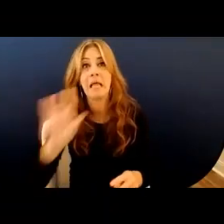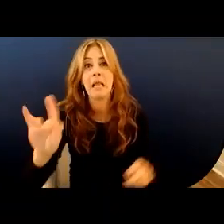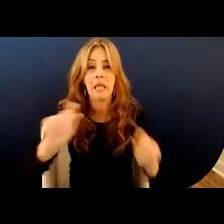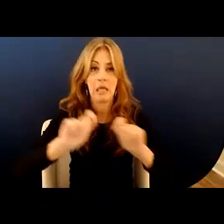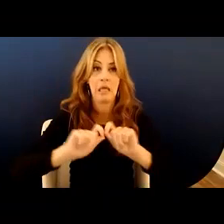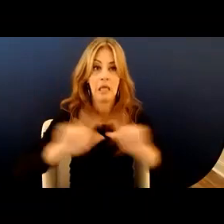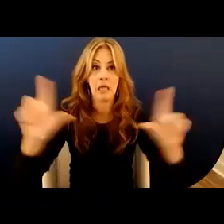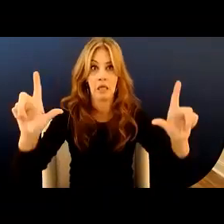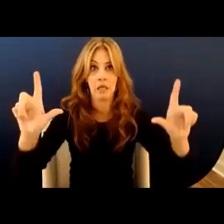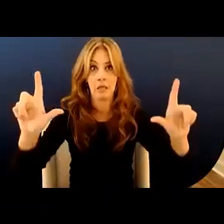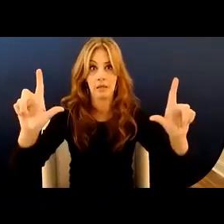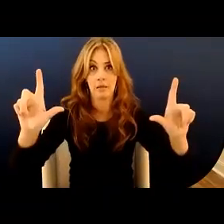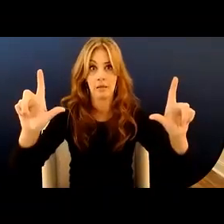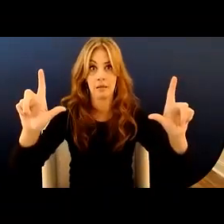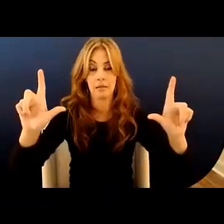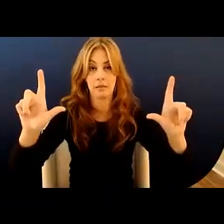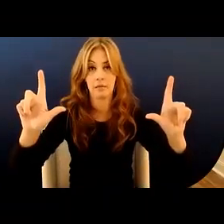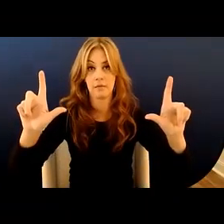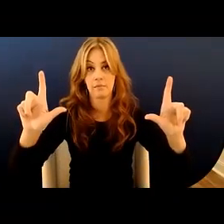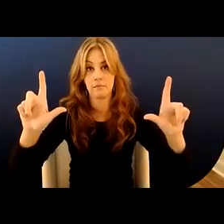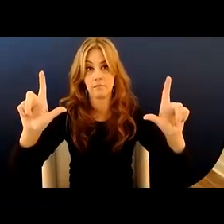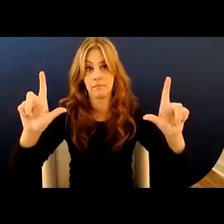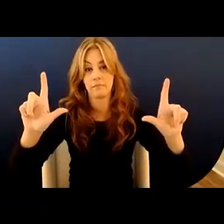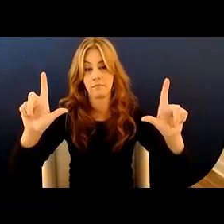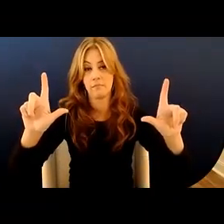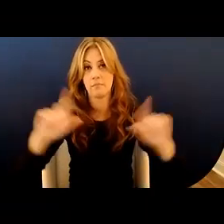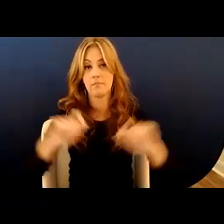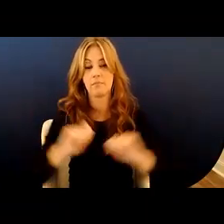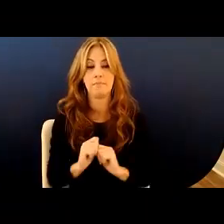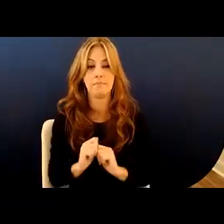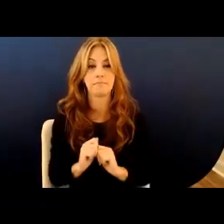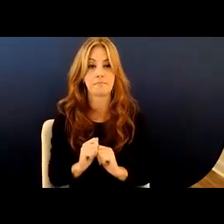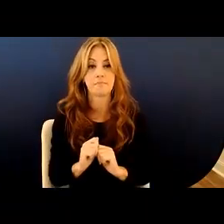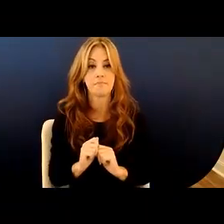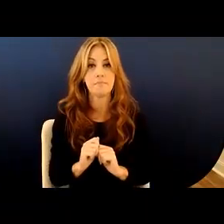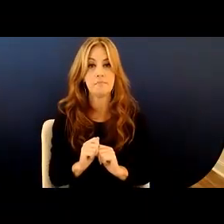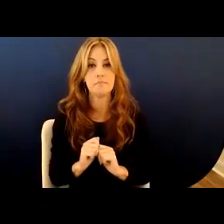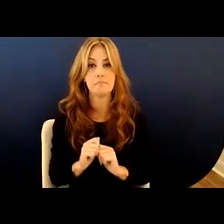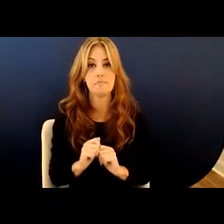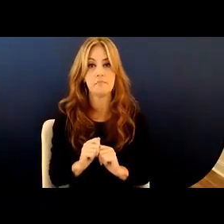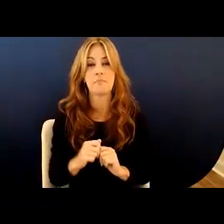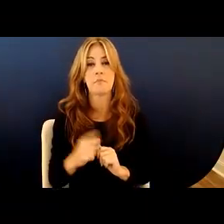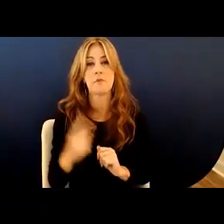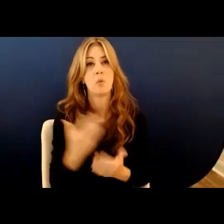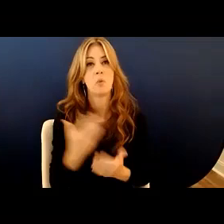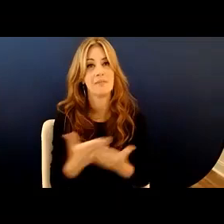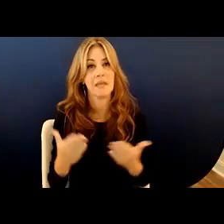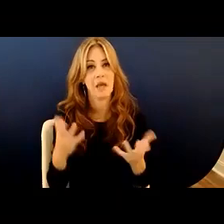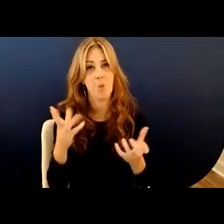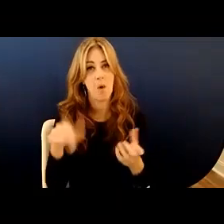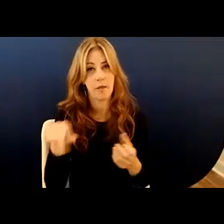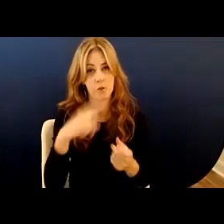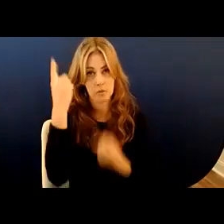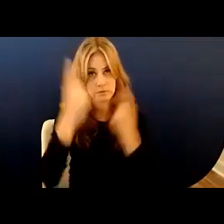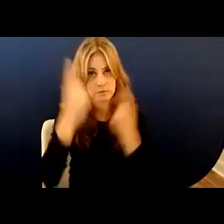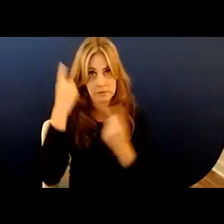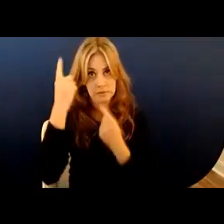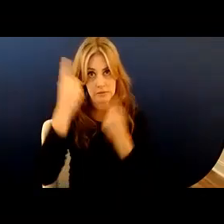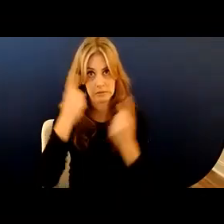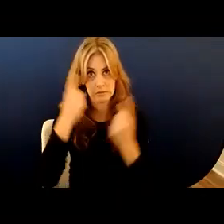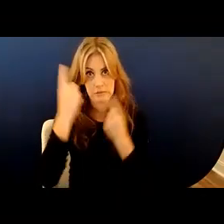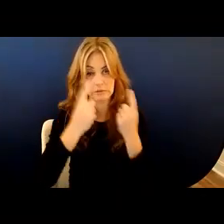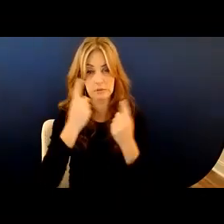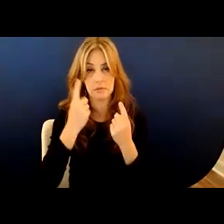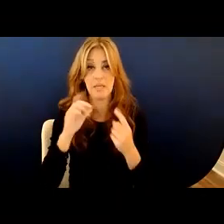the images will expand to fill the screen. So one of the things I want you to think about in